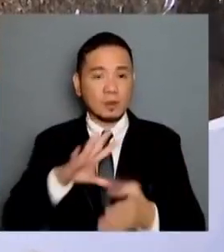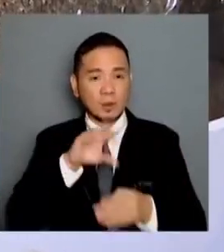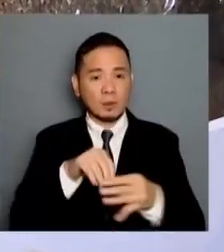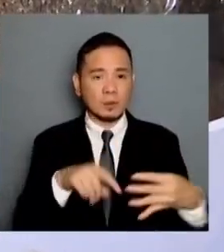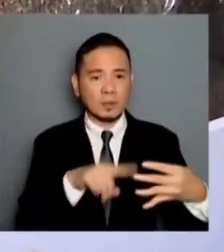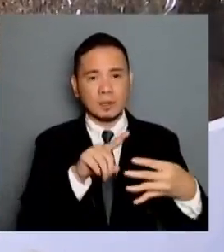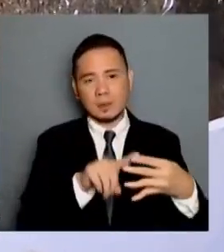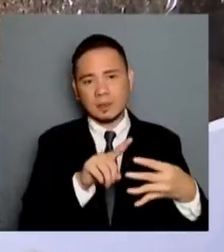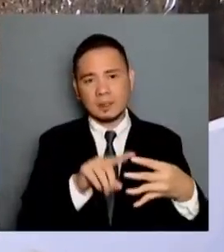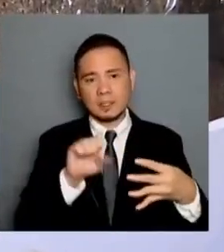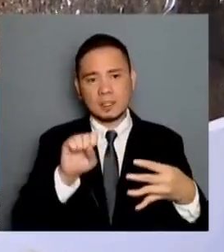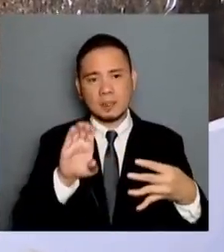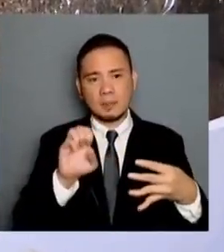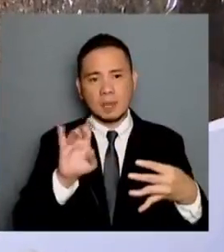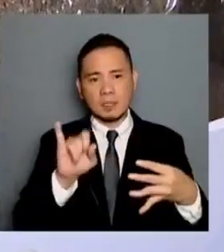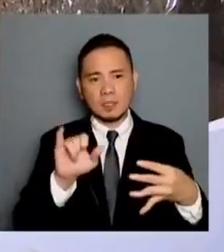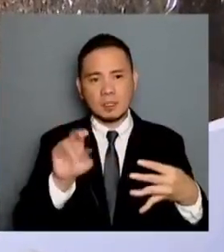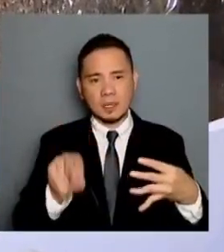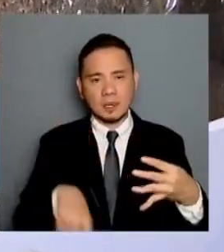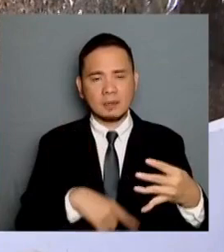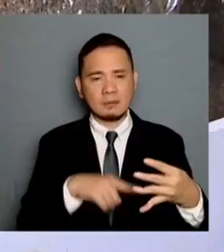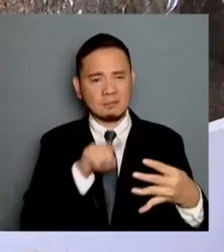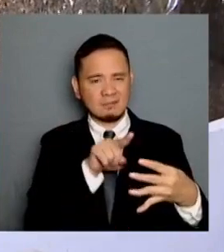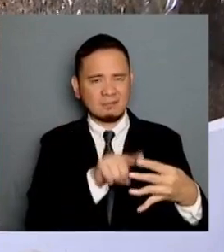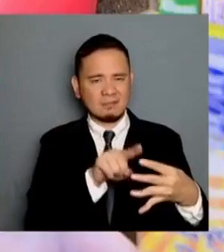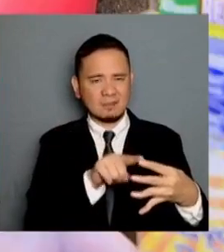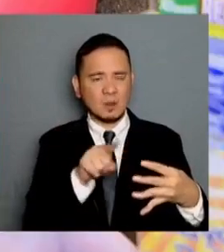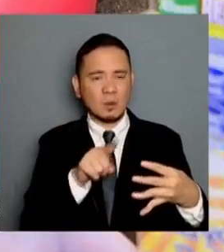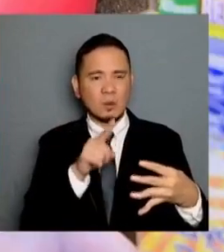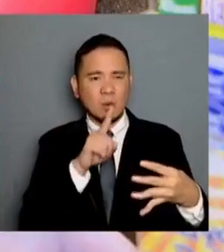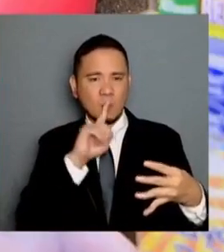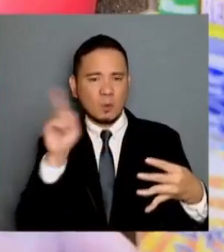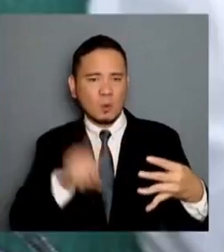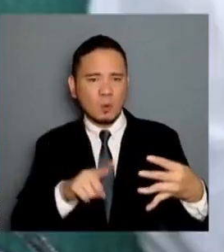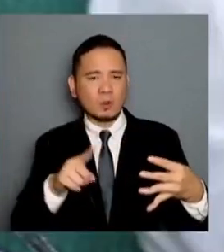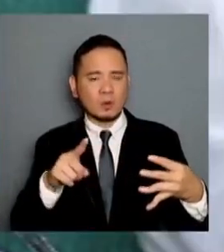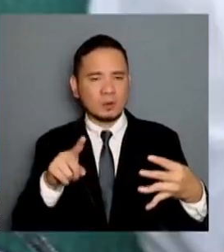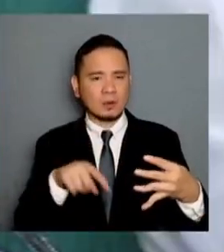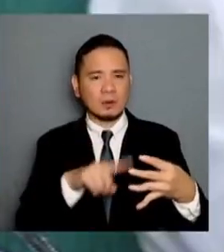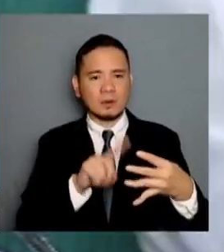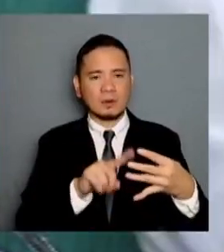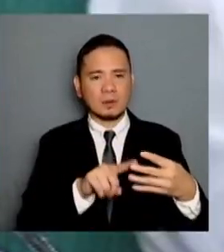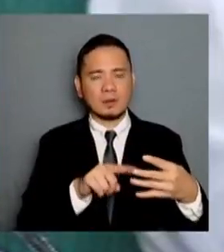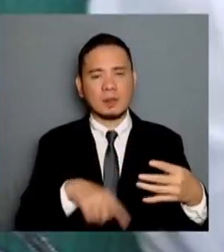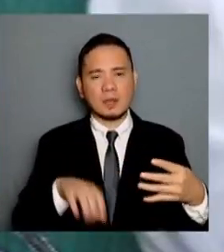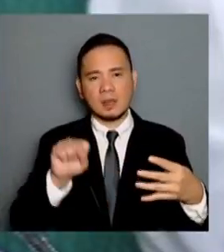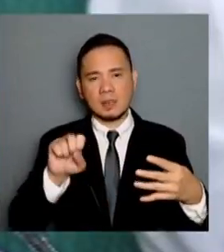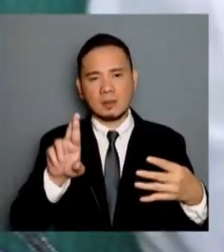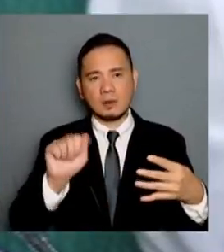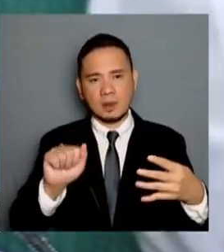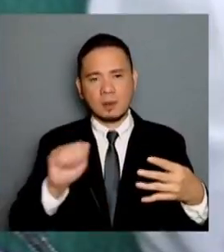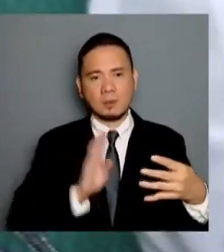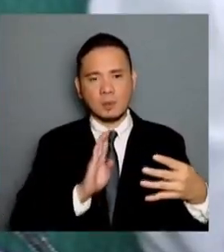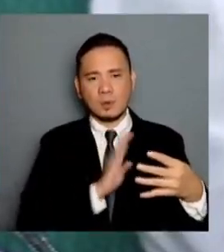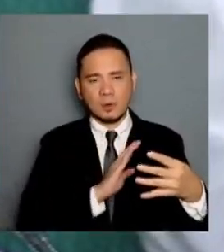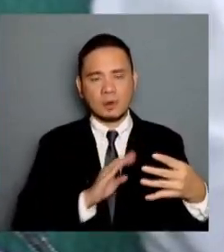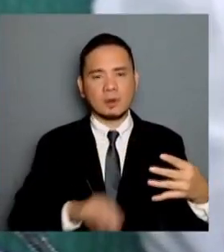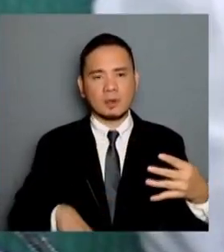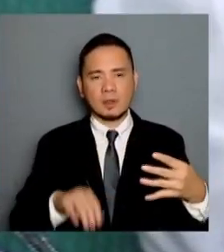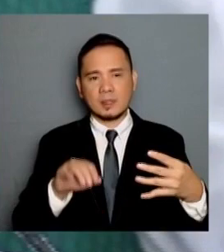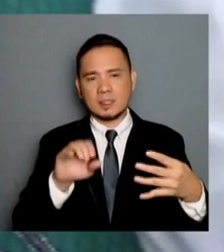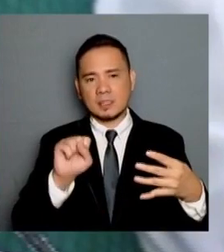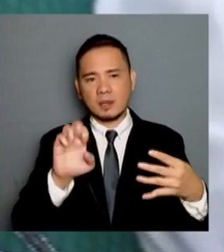Leocadio Sebastian, signed a sugar order on behalf of the president, and former SRA board officials Hermine Hilda